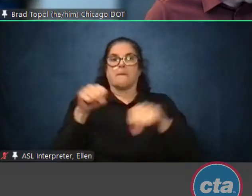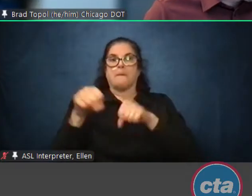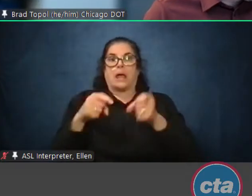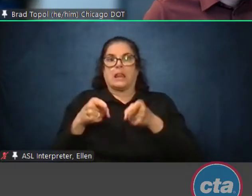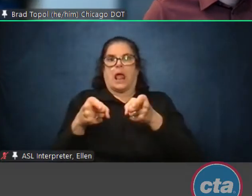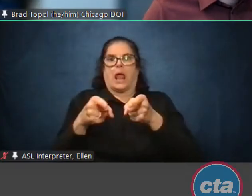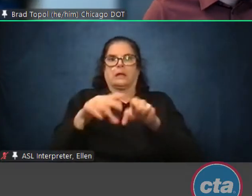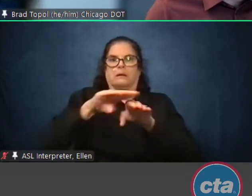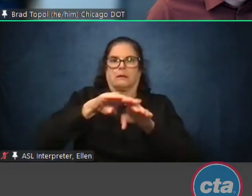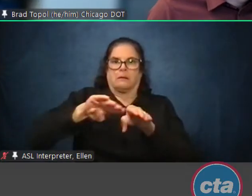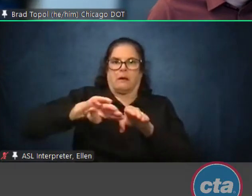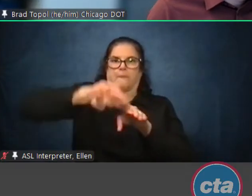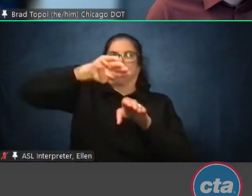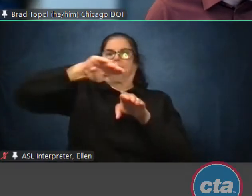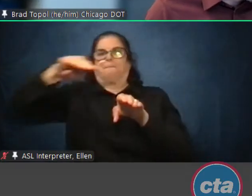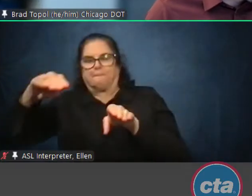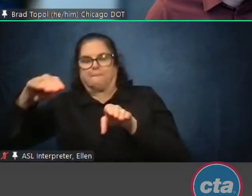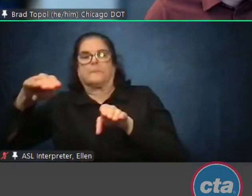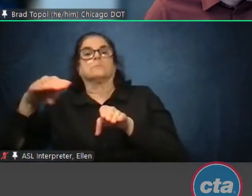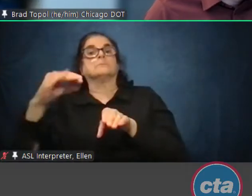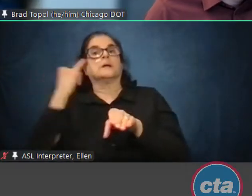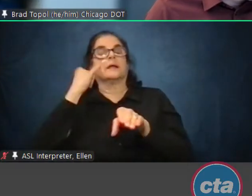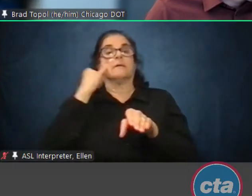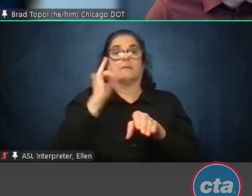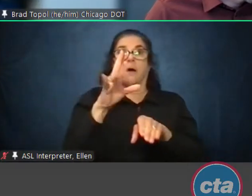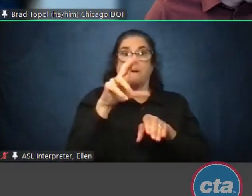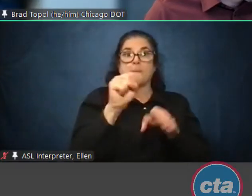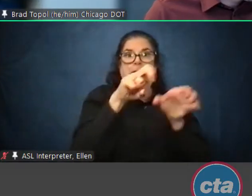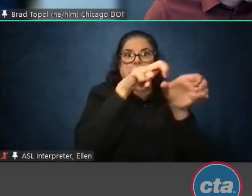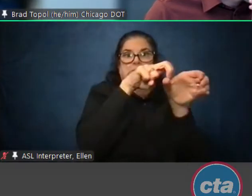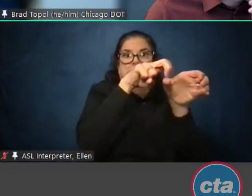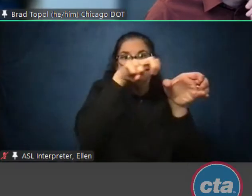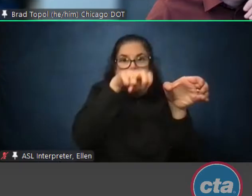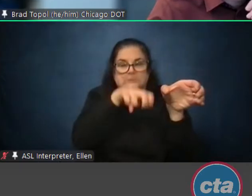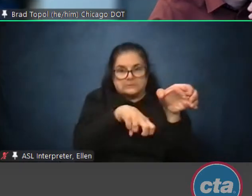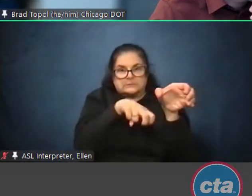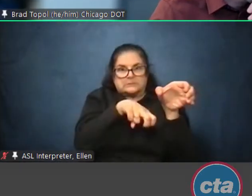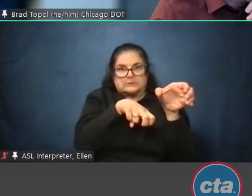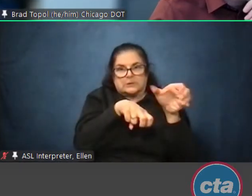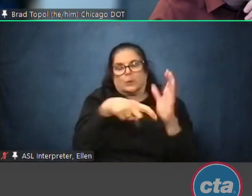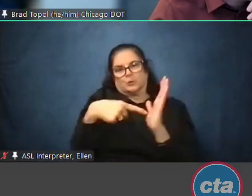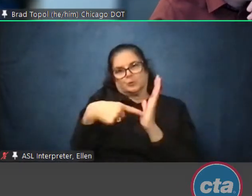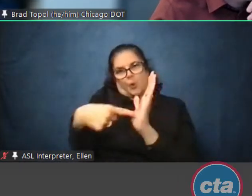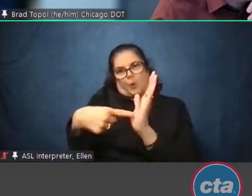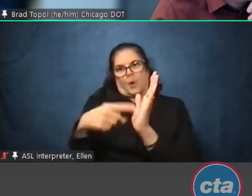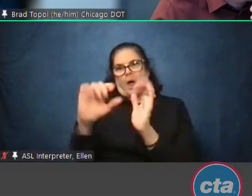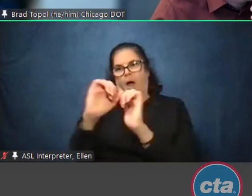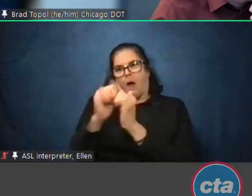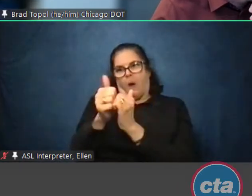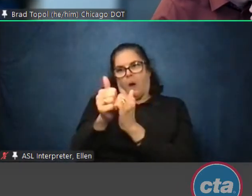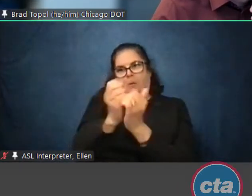lead you from, if you're getting off of a bus, it would lead you to those specific crossing areas.